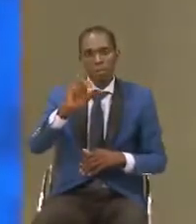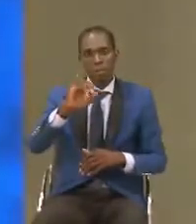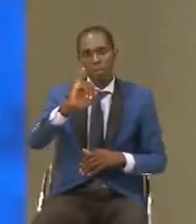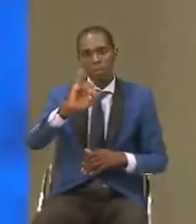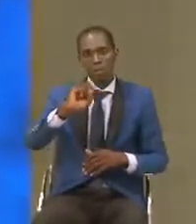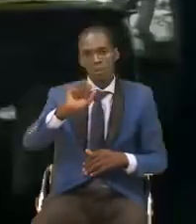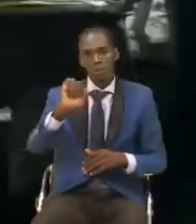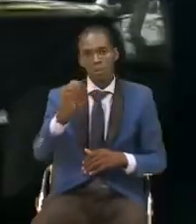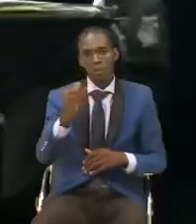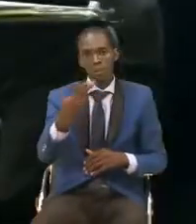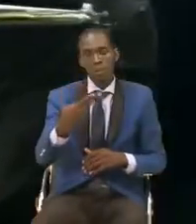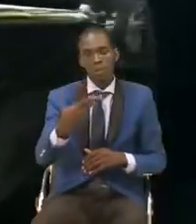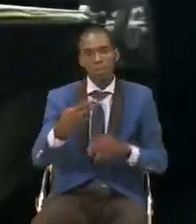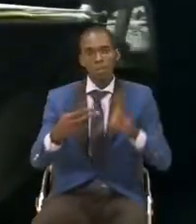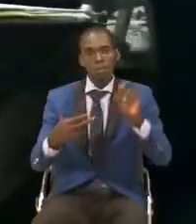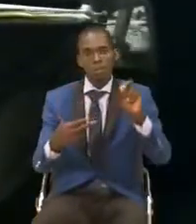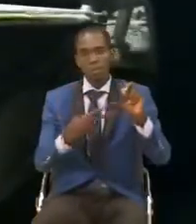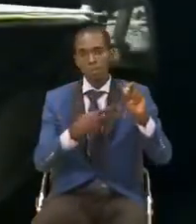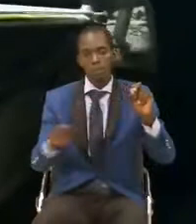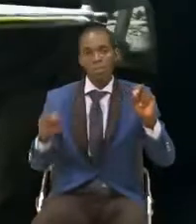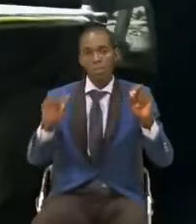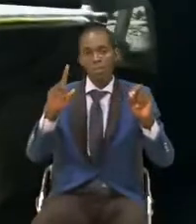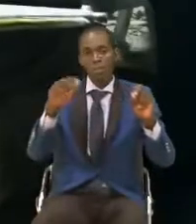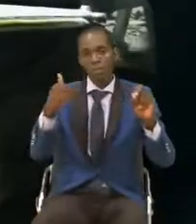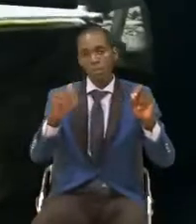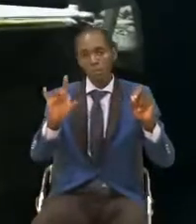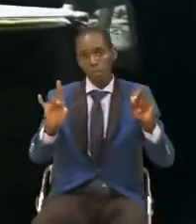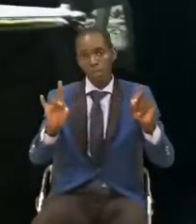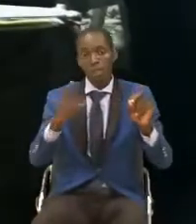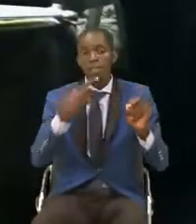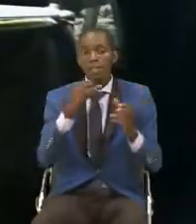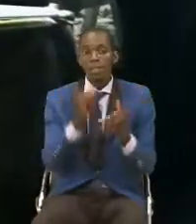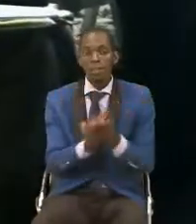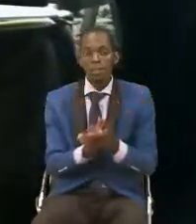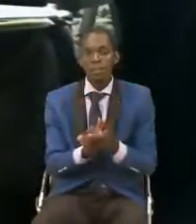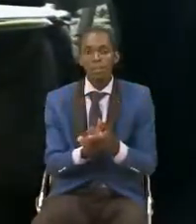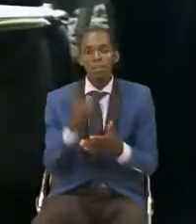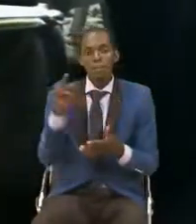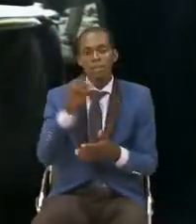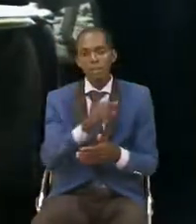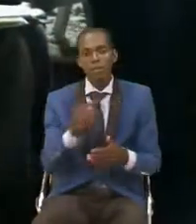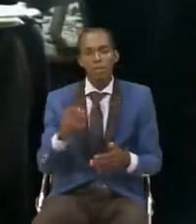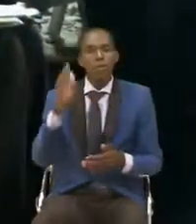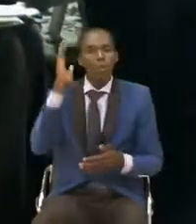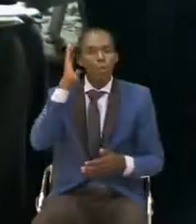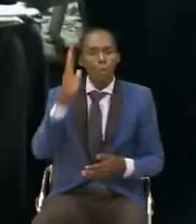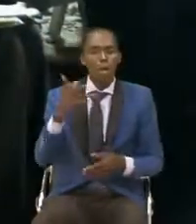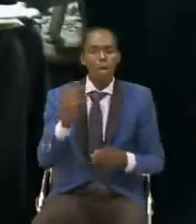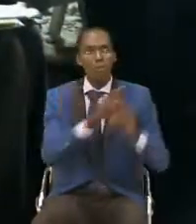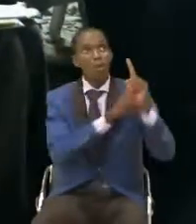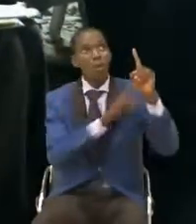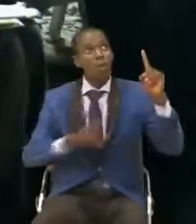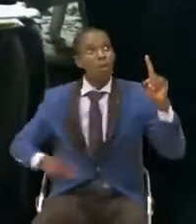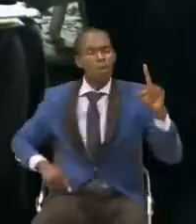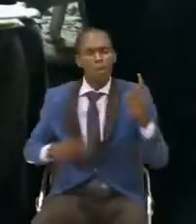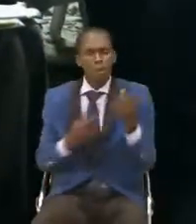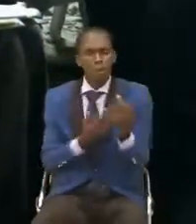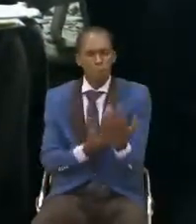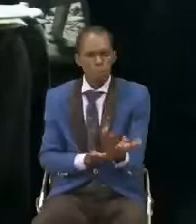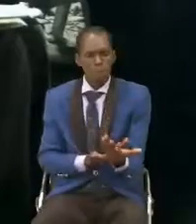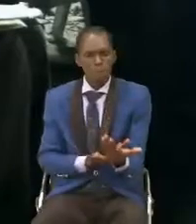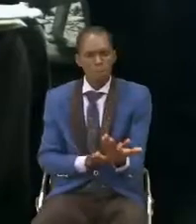Isaiah chapter 30, reading from verse 18. It says, therefore, while